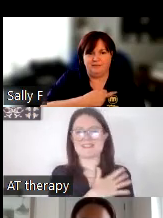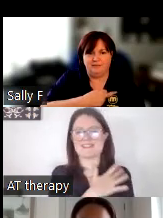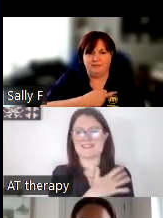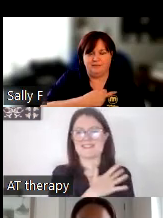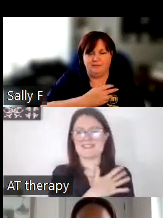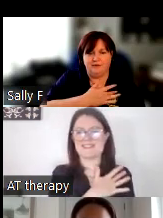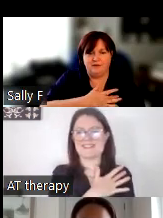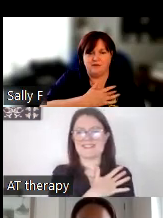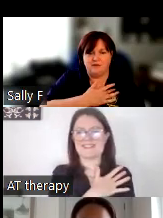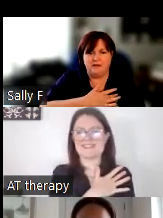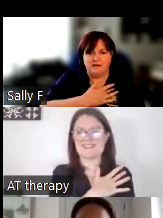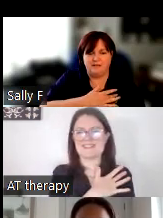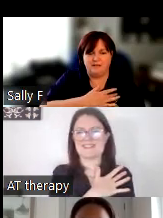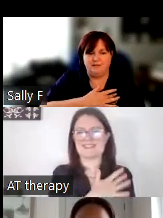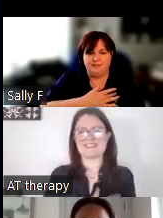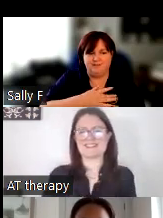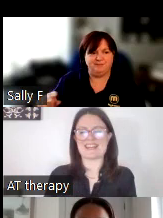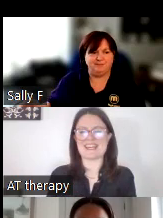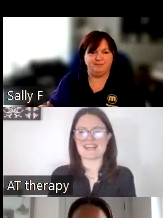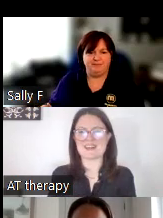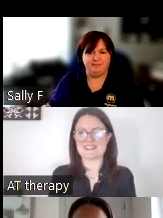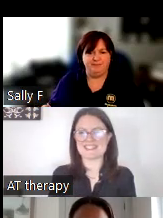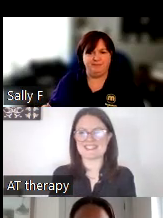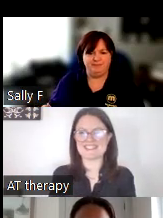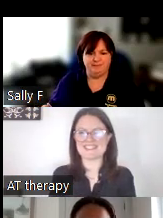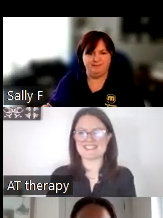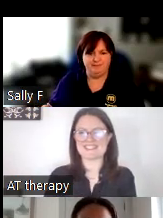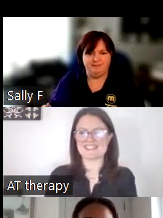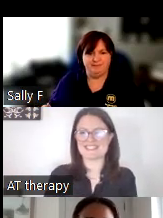toilet. Toilet. There you go.